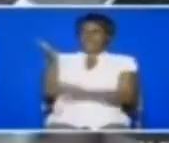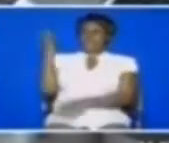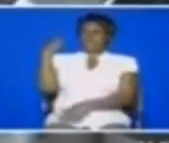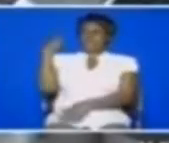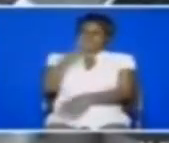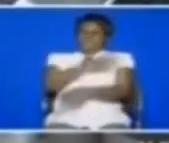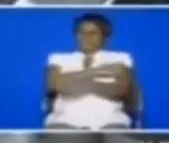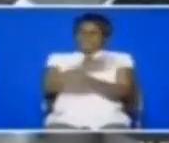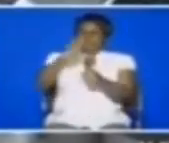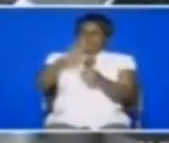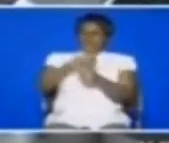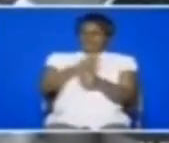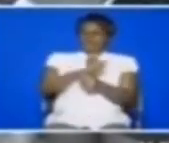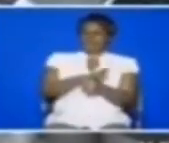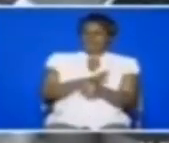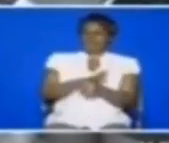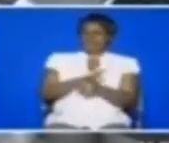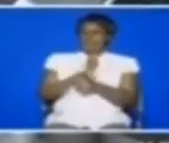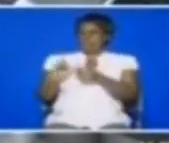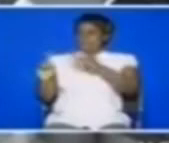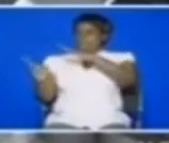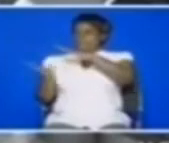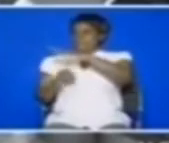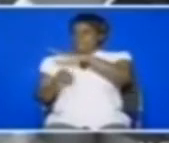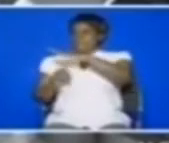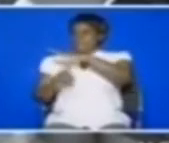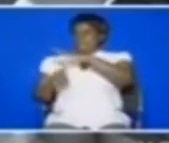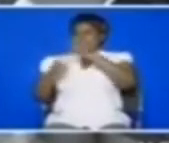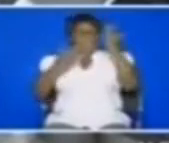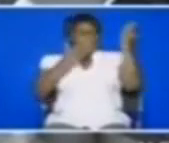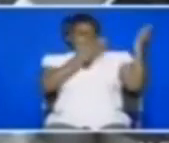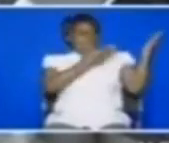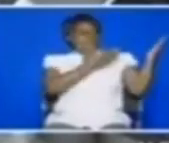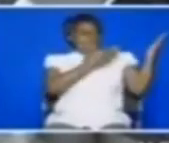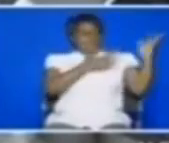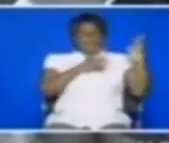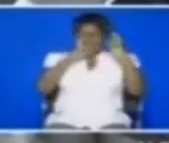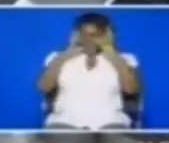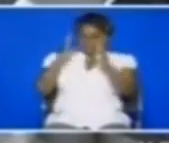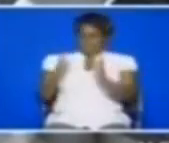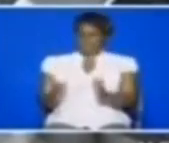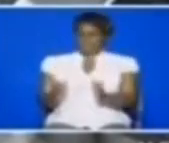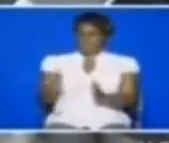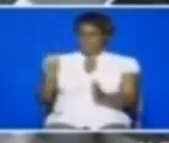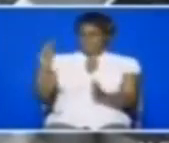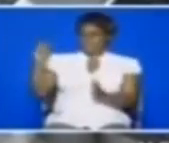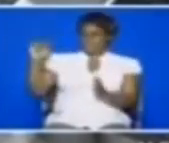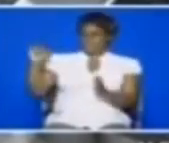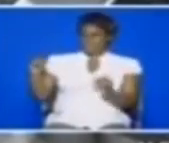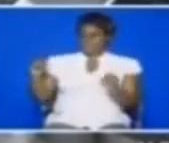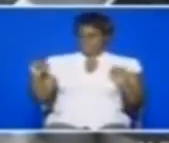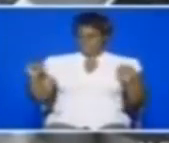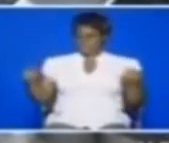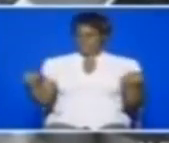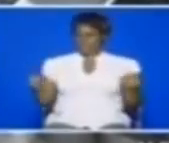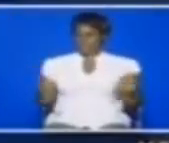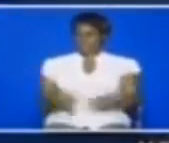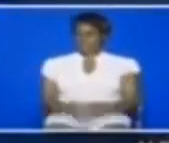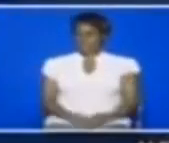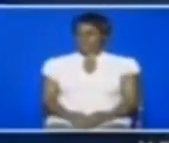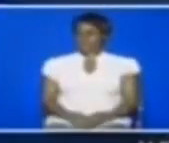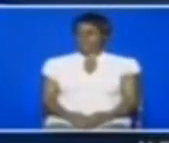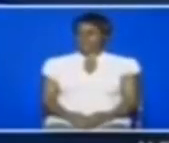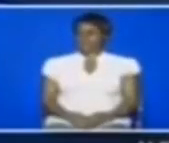powerful minister Nicholas Biwott. Duncan Heimba, KTN News.